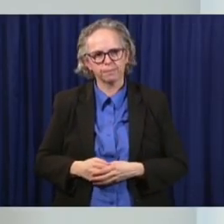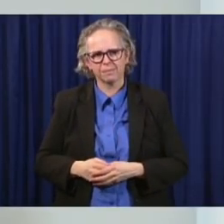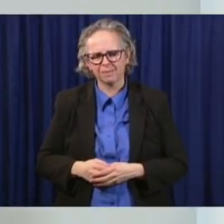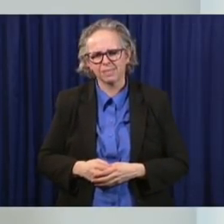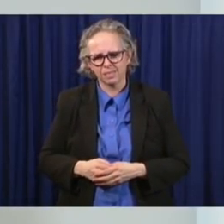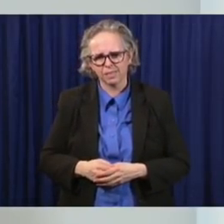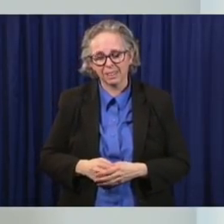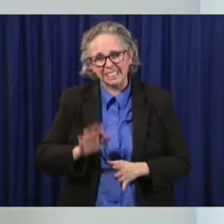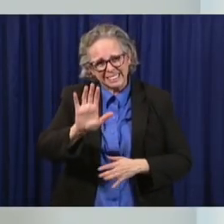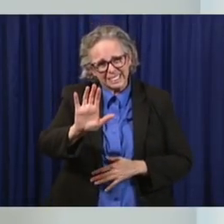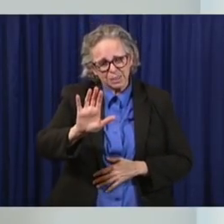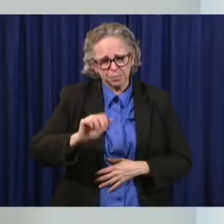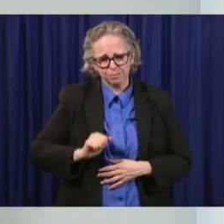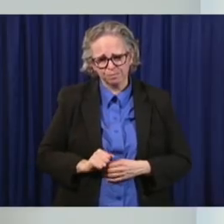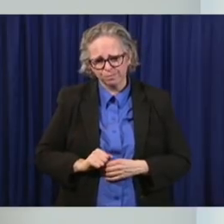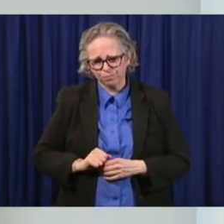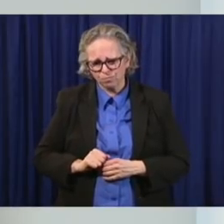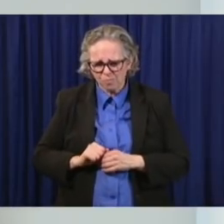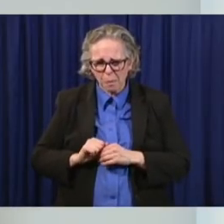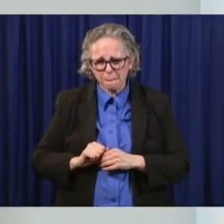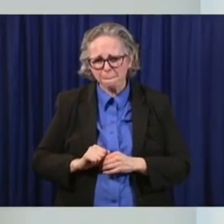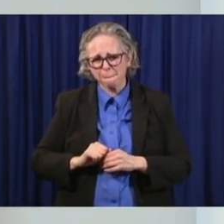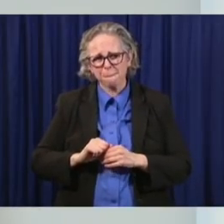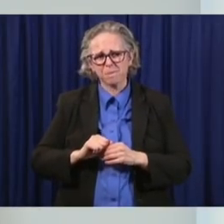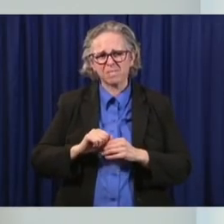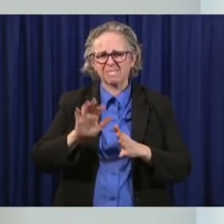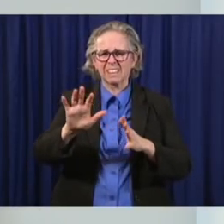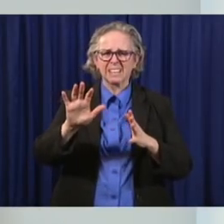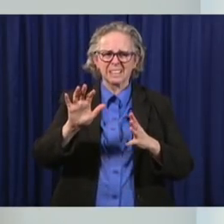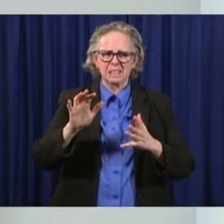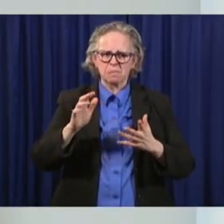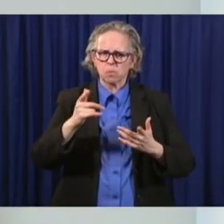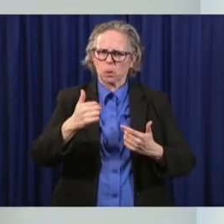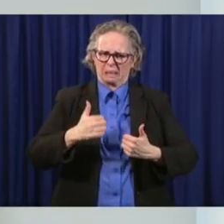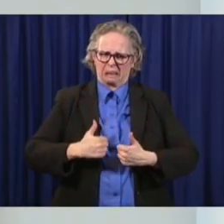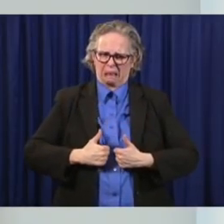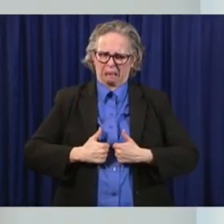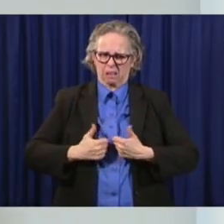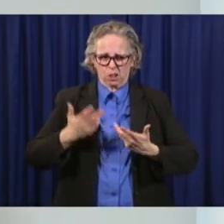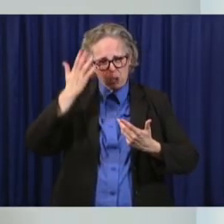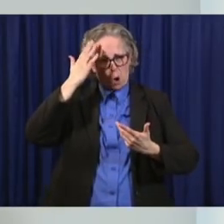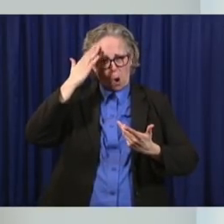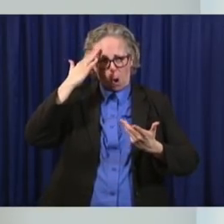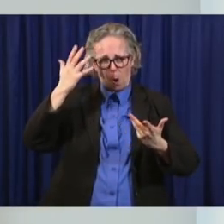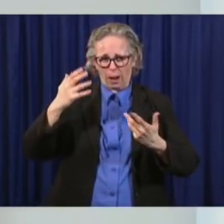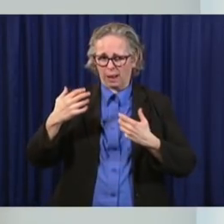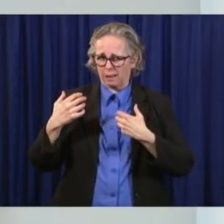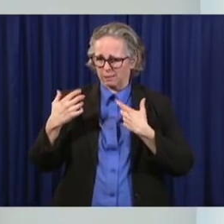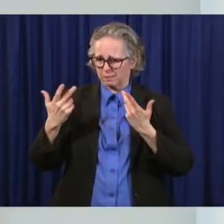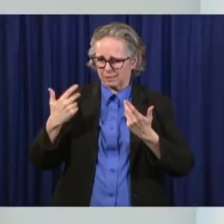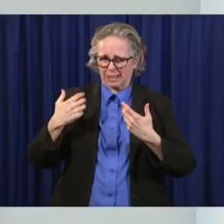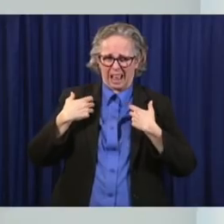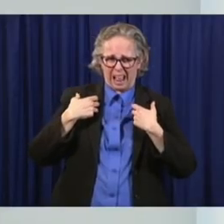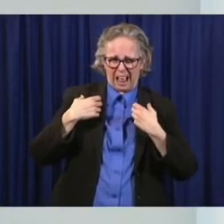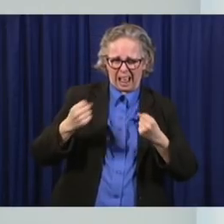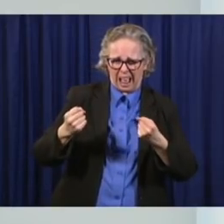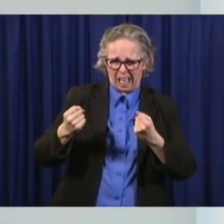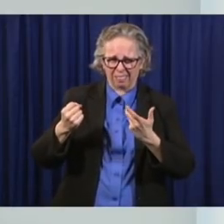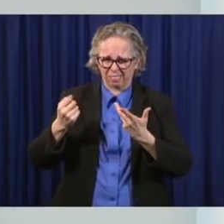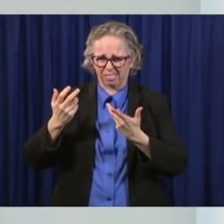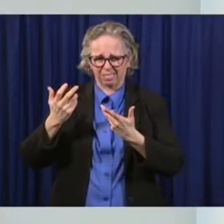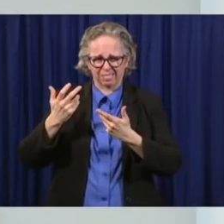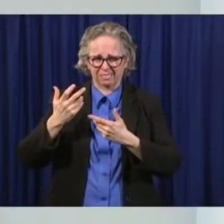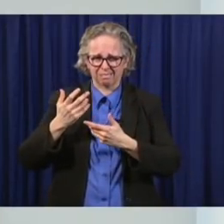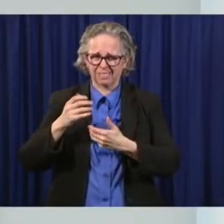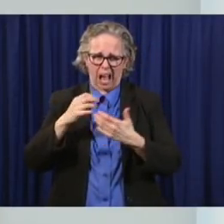but we're gonna live with the coronavirus health consequences for a while. The economic consequences may last even longer.